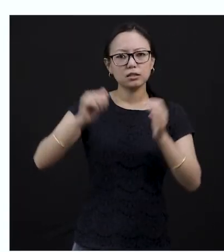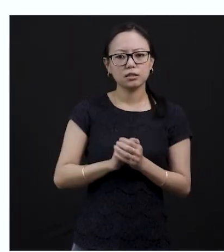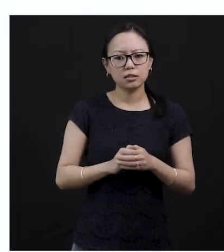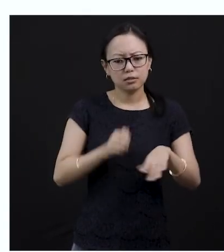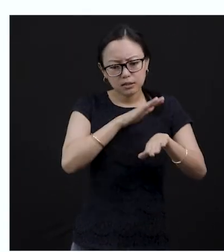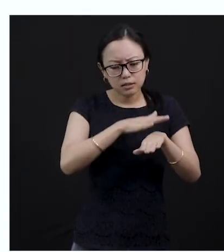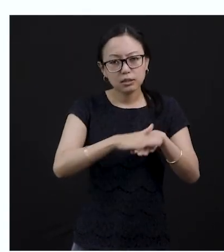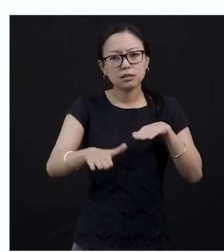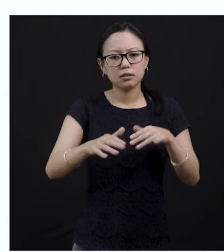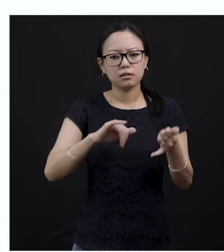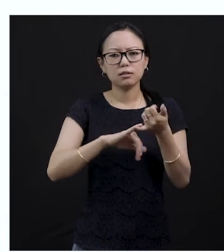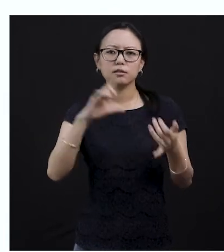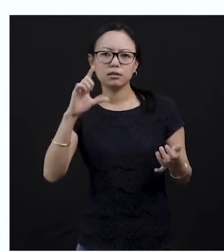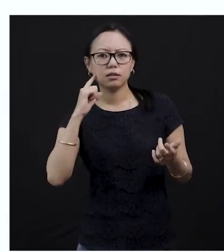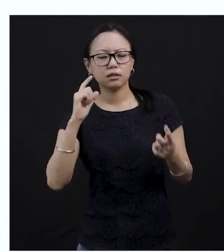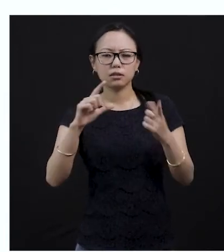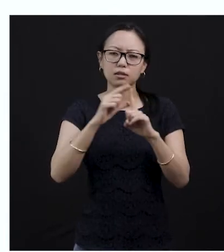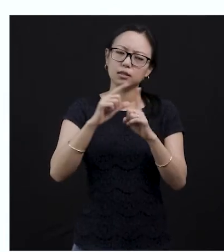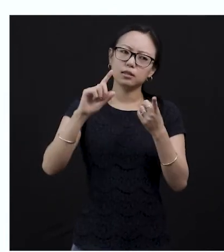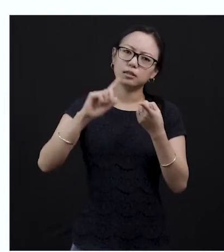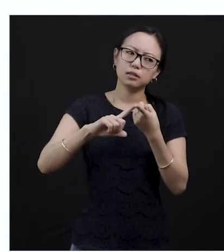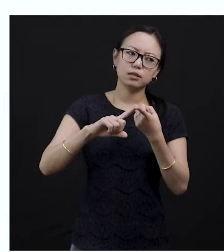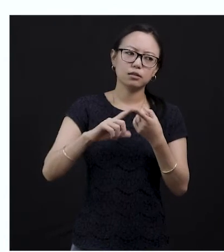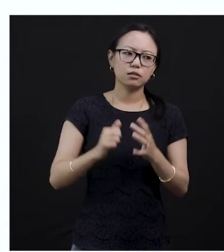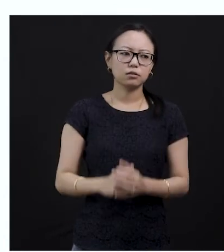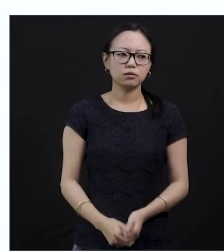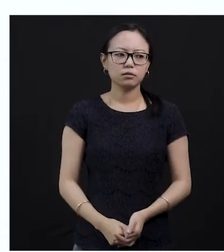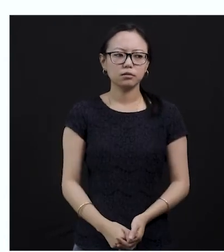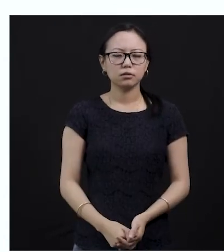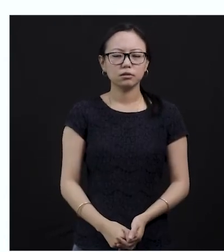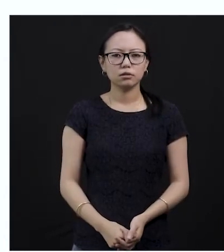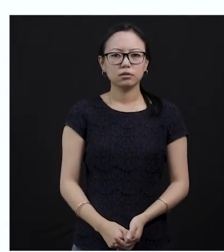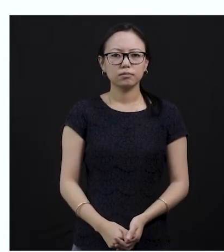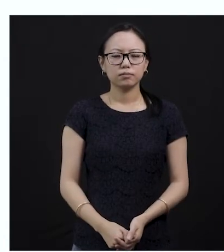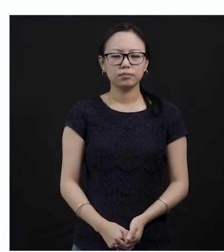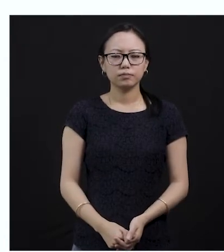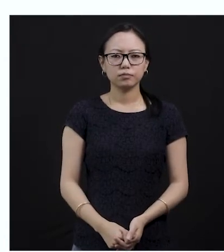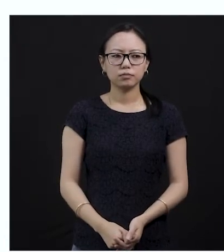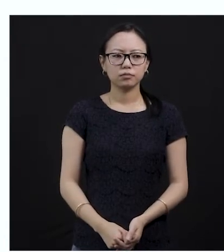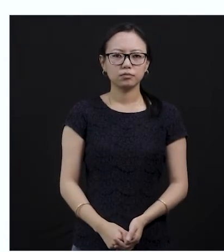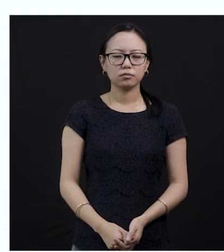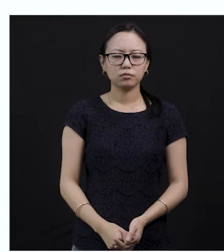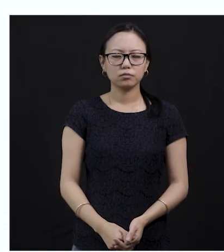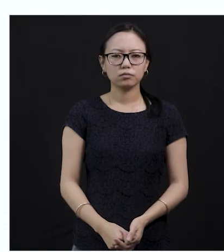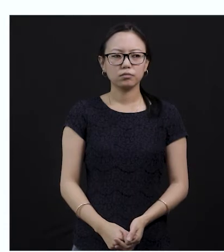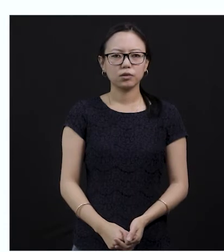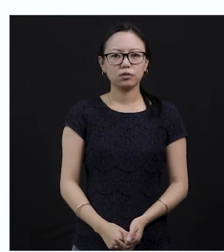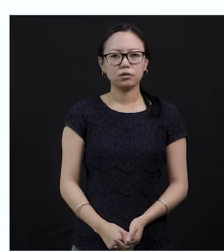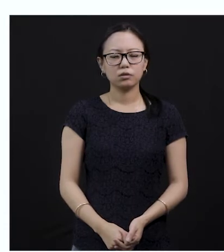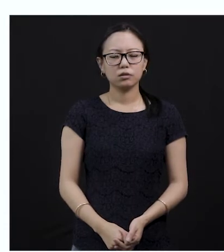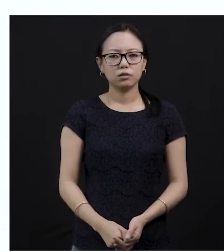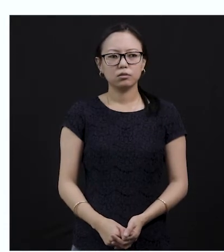rainwater or snow can easily slide off their bodies, okay? So those